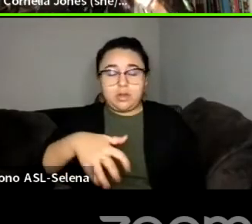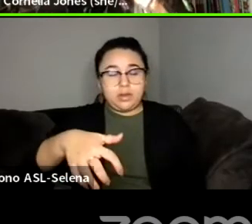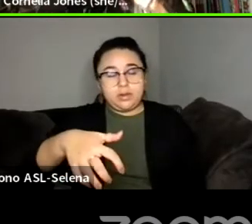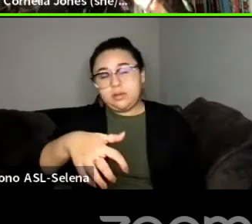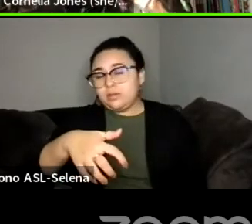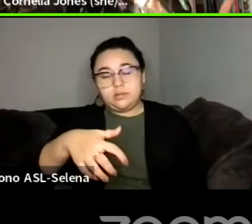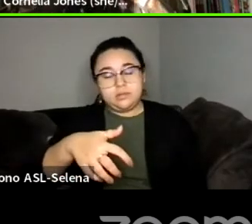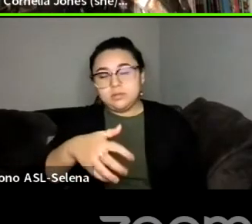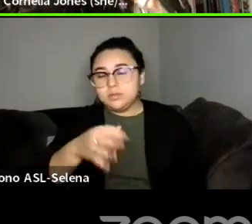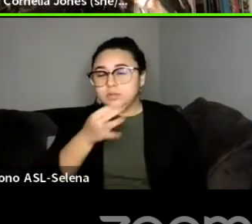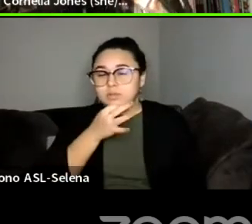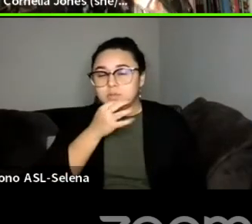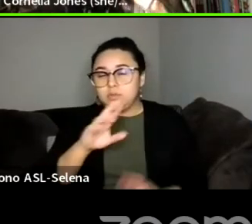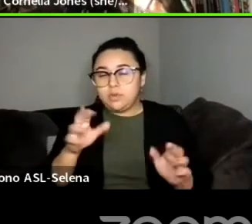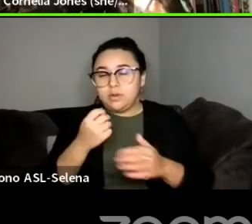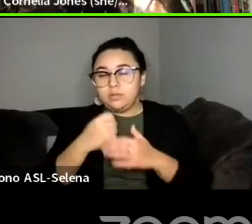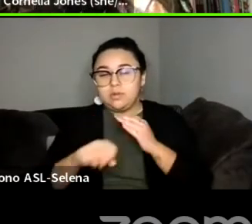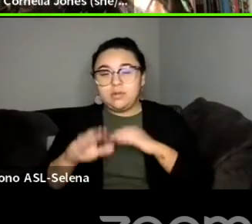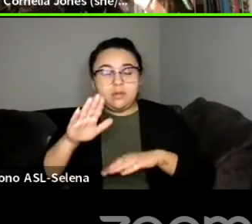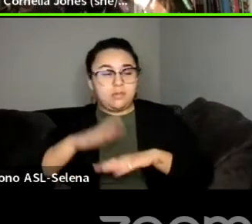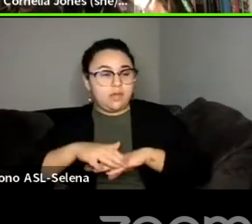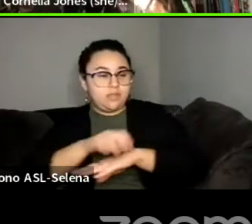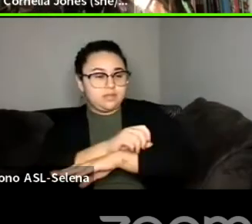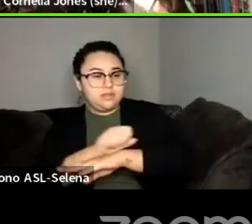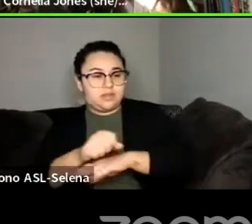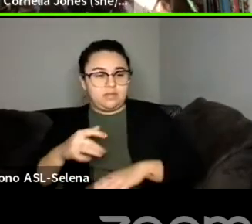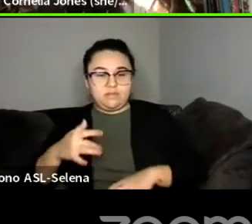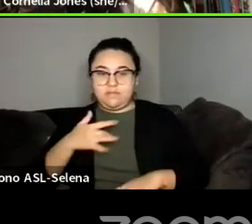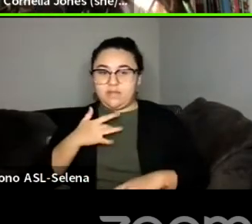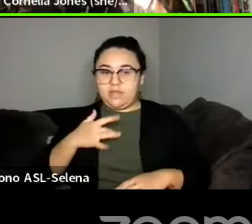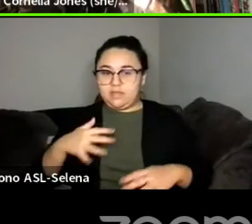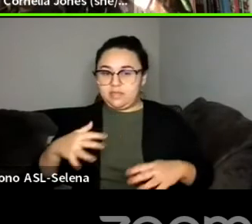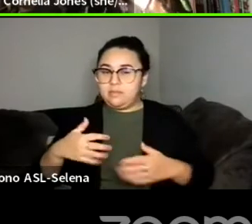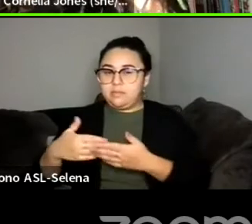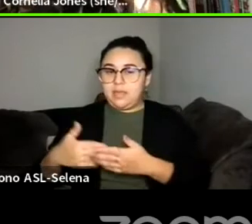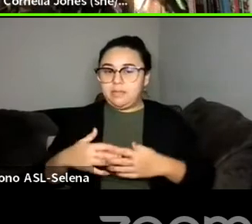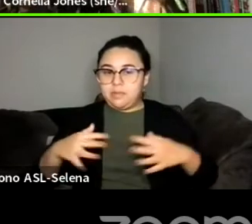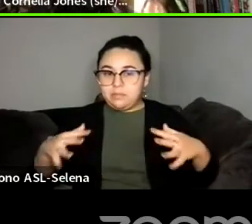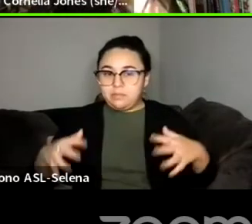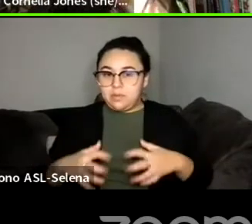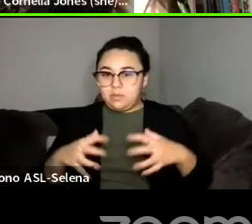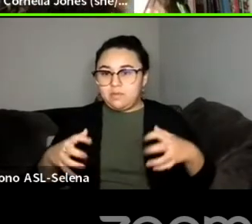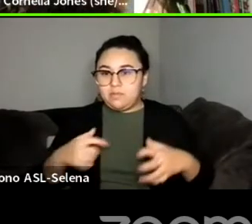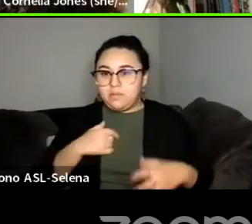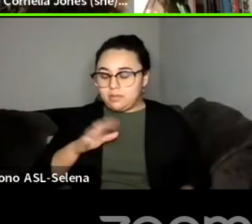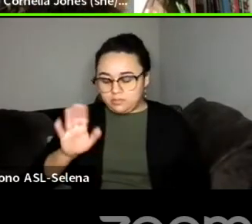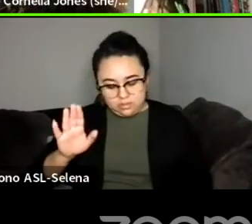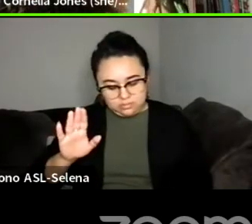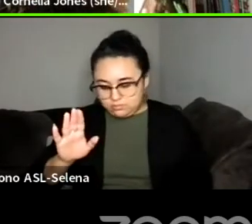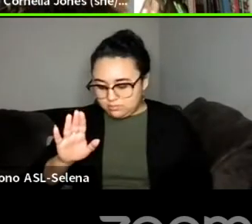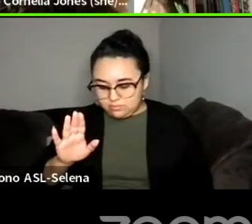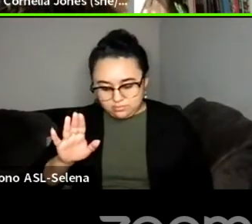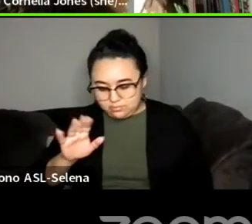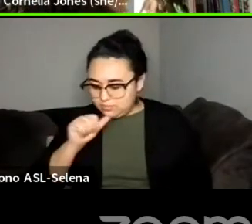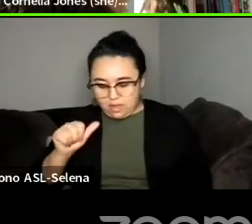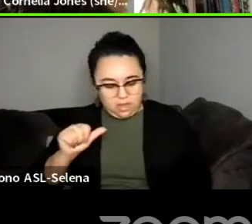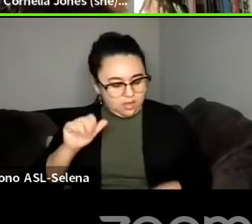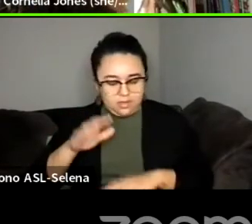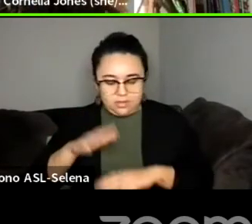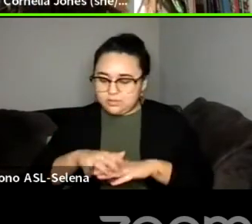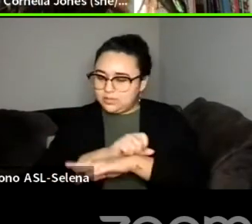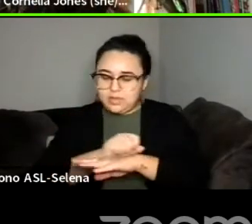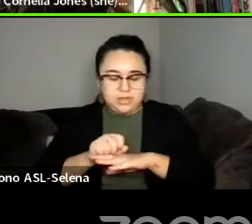and we're on the stage, and I was like, no, don't you, and I could feel him like moving, and I was like, we're not giving birth here. I was like, we're not giving